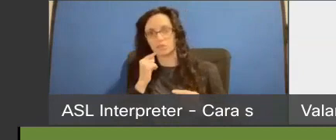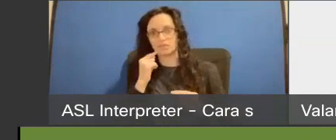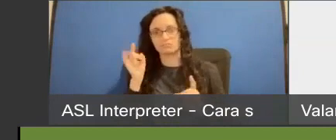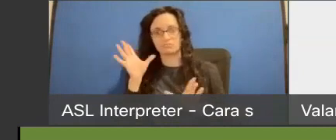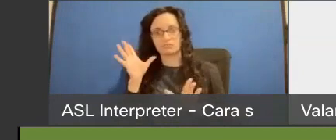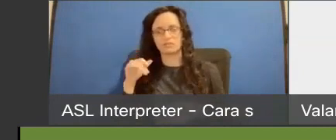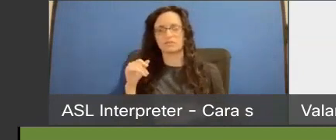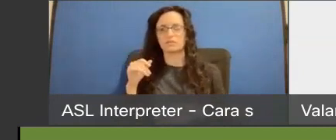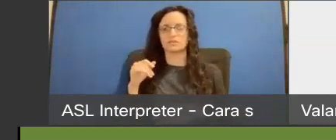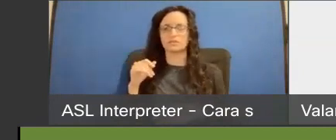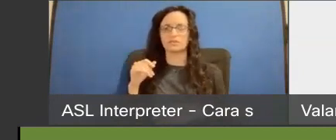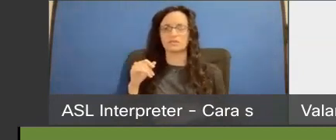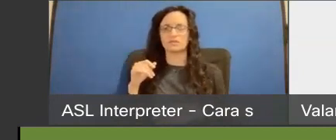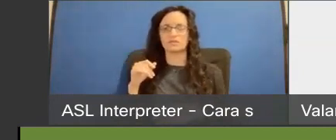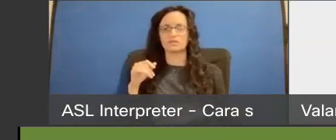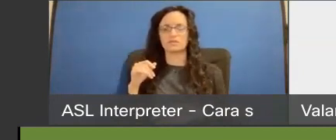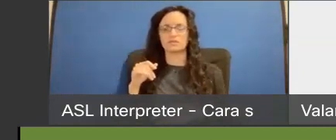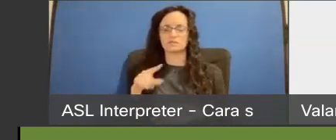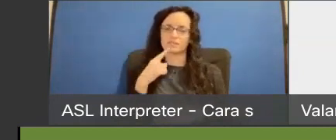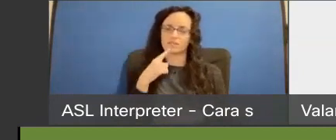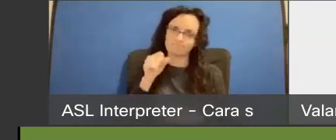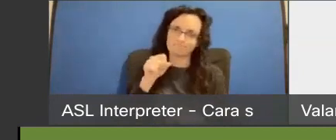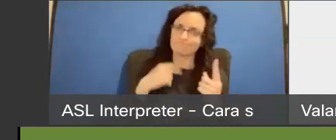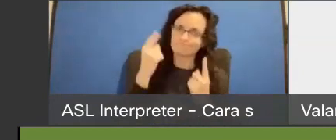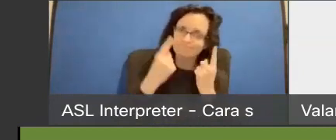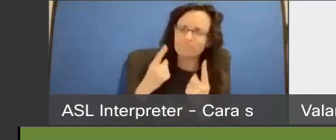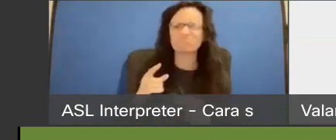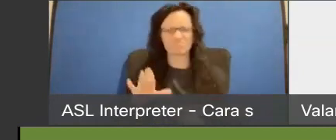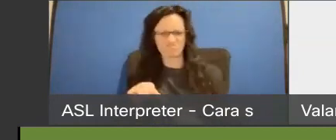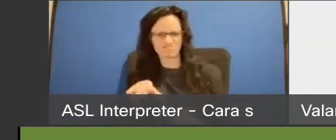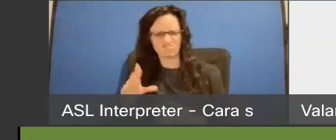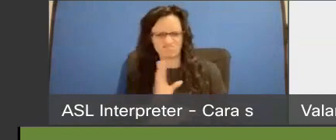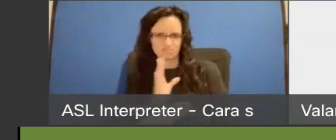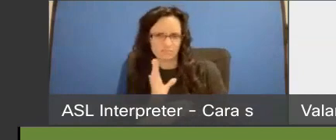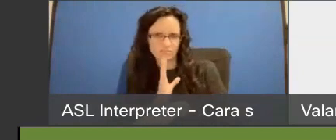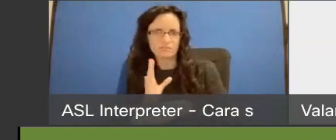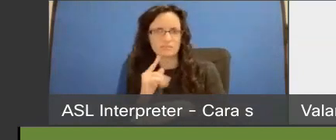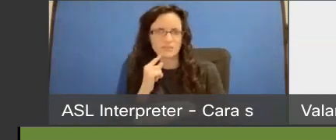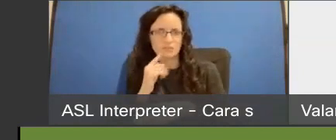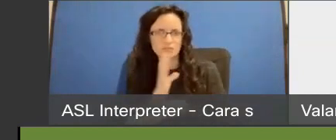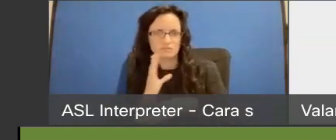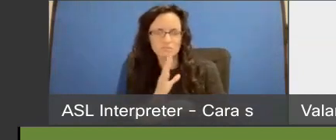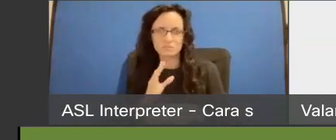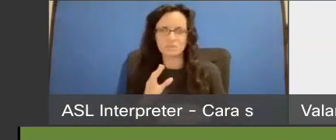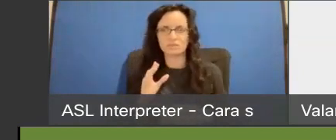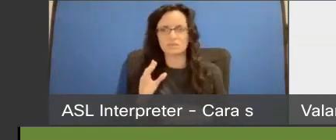I say, "Well, let me check in with you. Like, how seriously are you thinking about it? Like on a scale of 1 to 10 or something, where 10